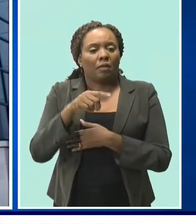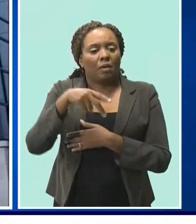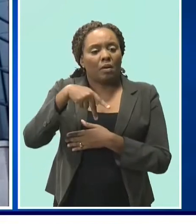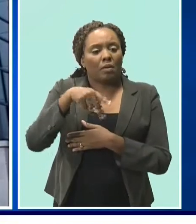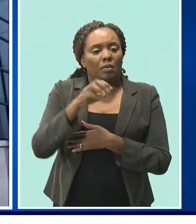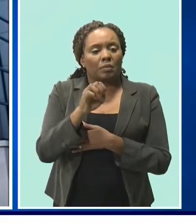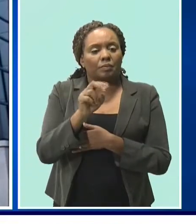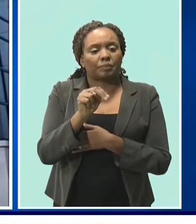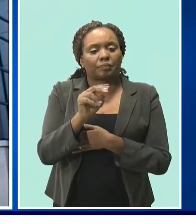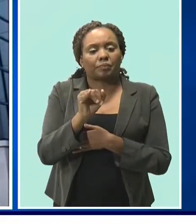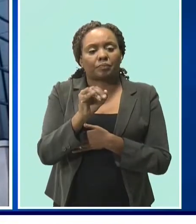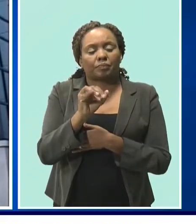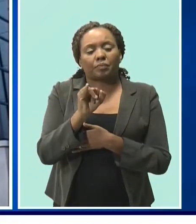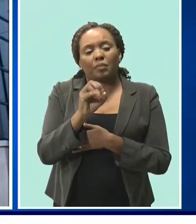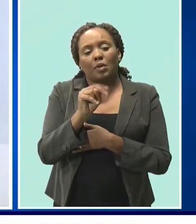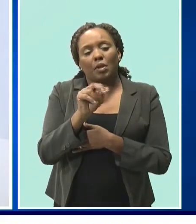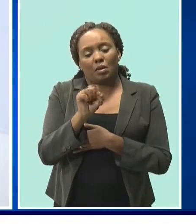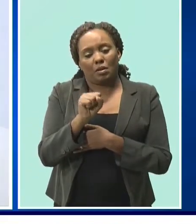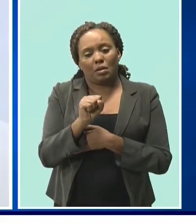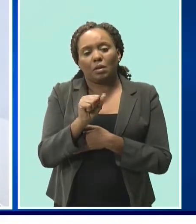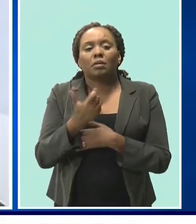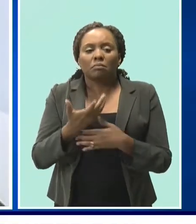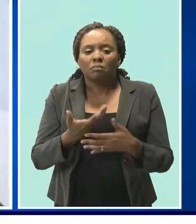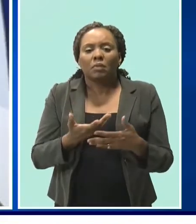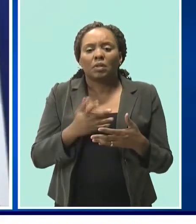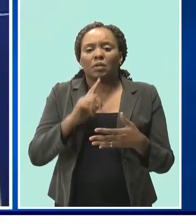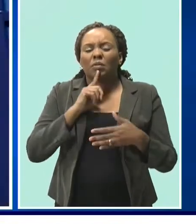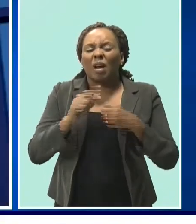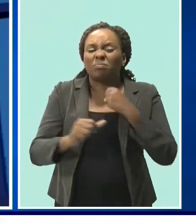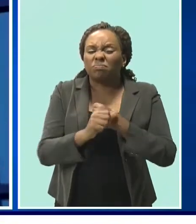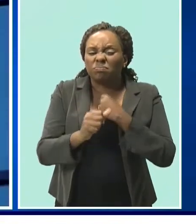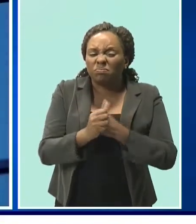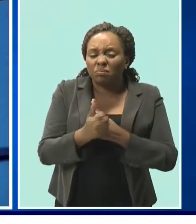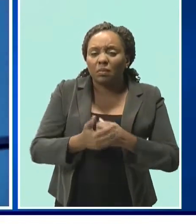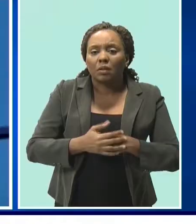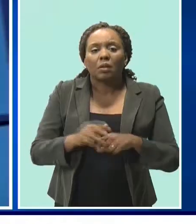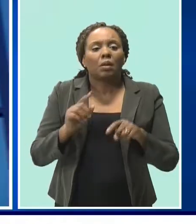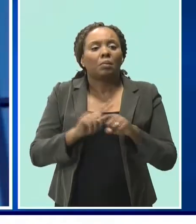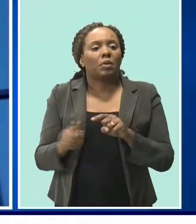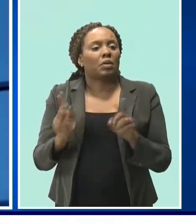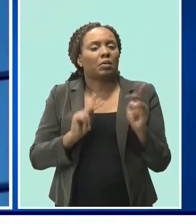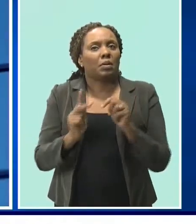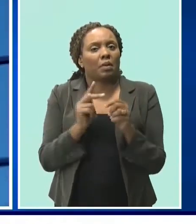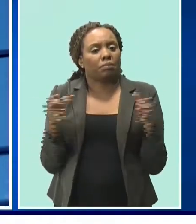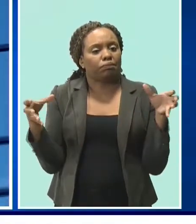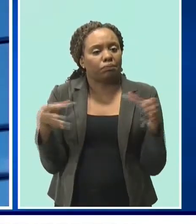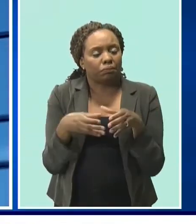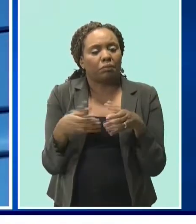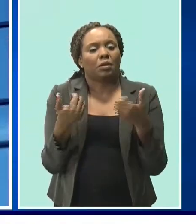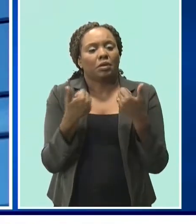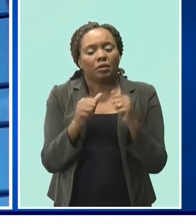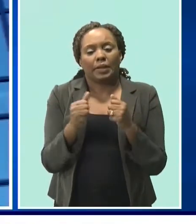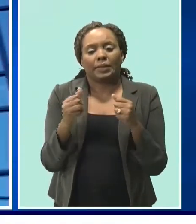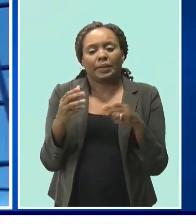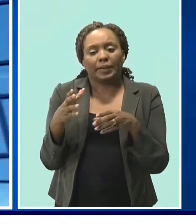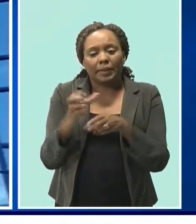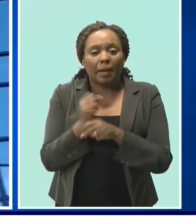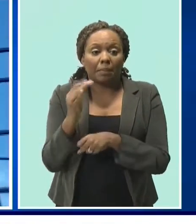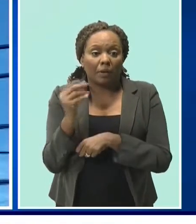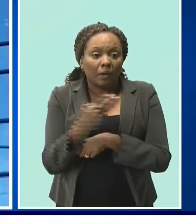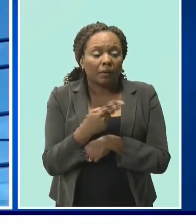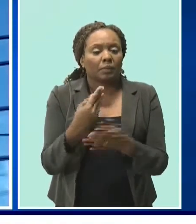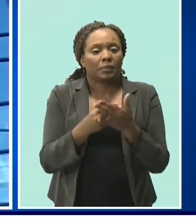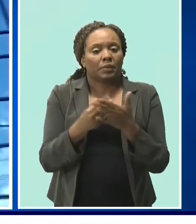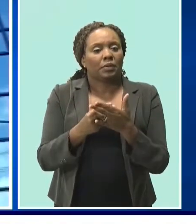been put in jeopardy. In the ensuing years, policyholders came together to recover either some or all of their investments, but